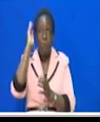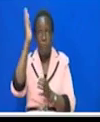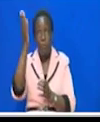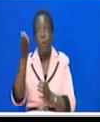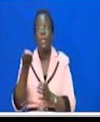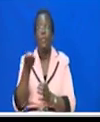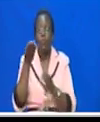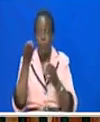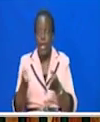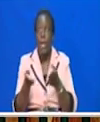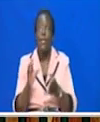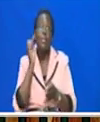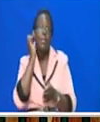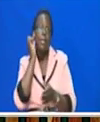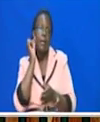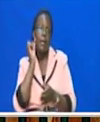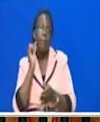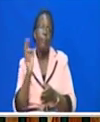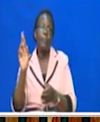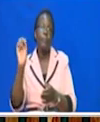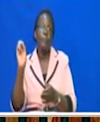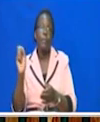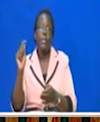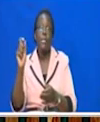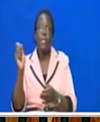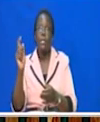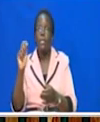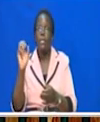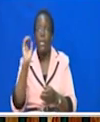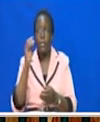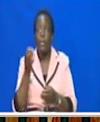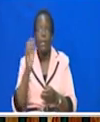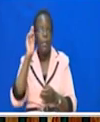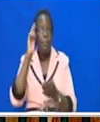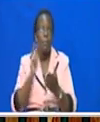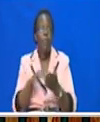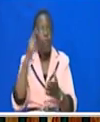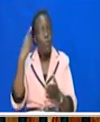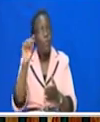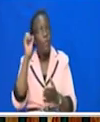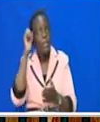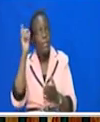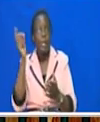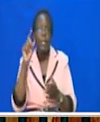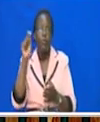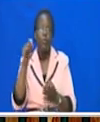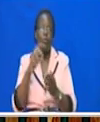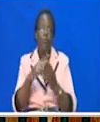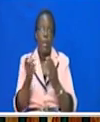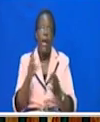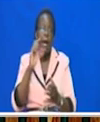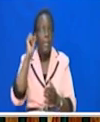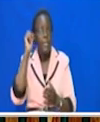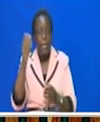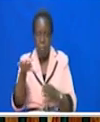Nandi resistance. Again, remember that for you to understand this question well, again, understand the placement of this